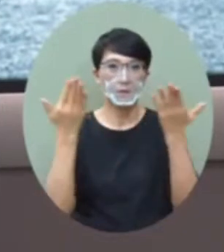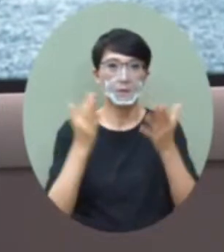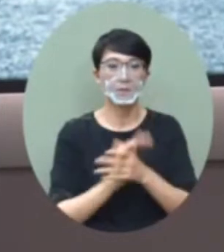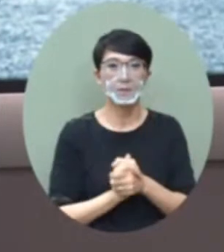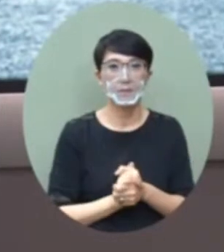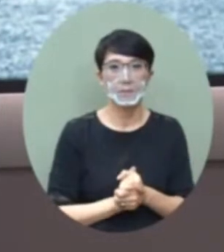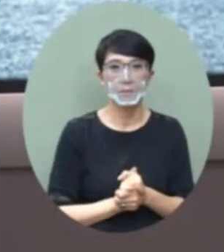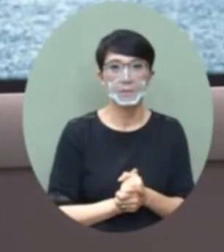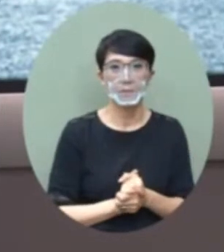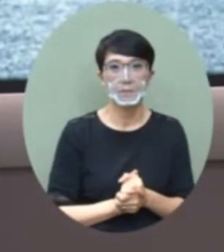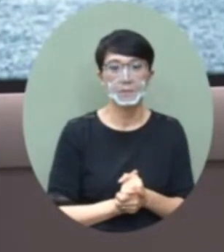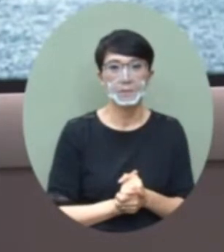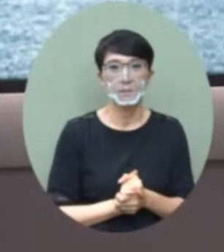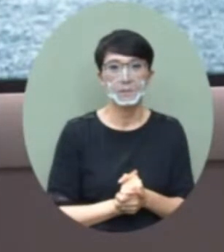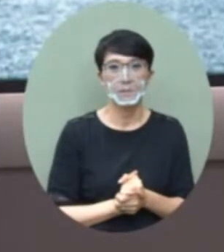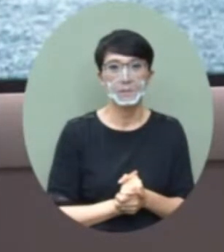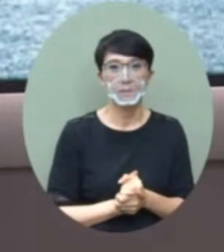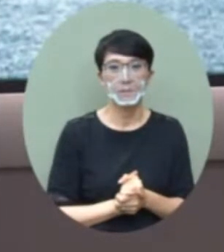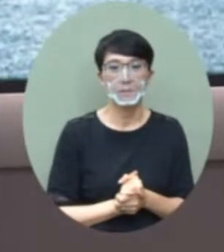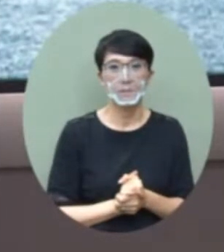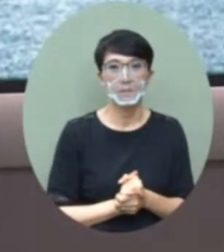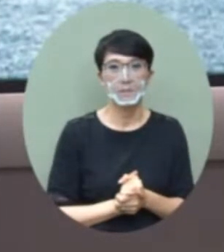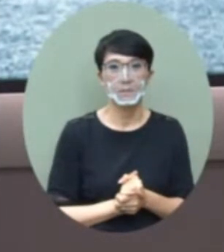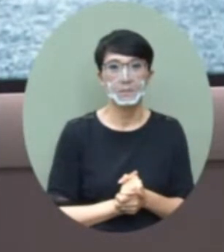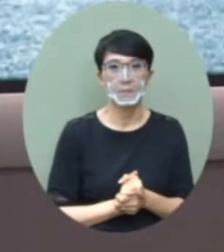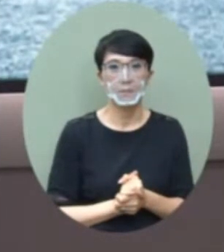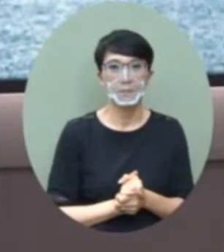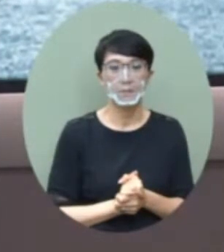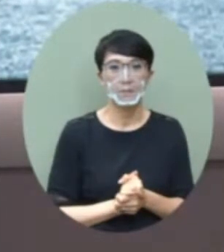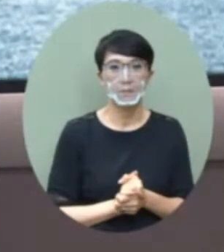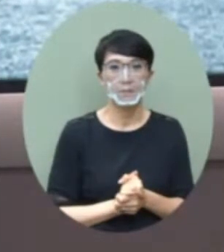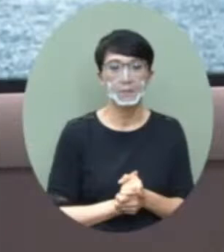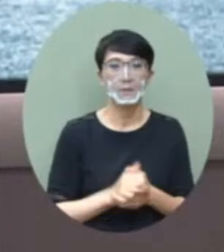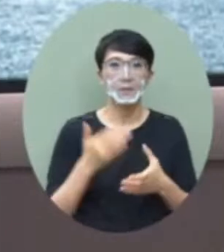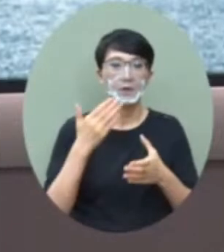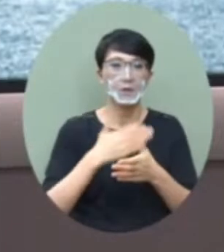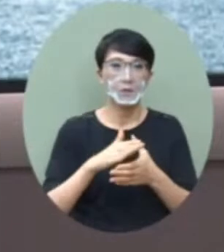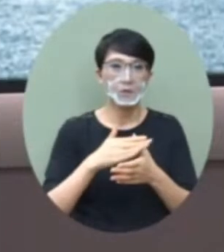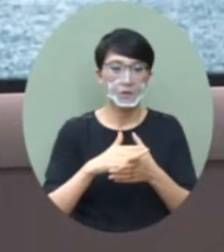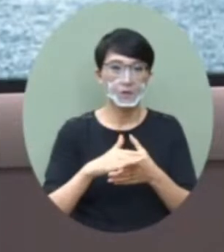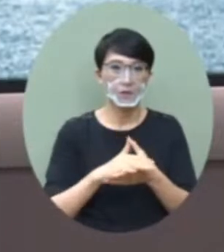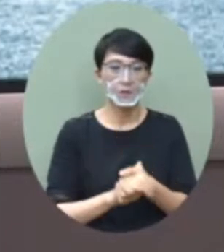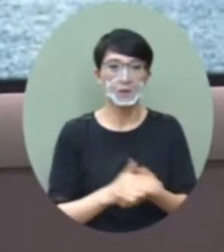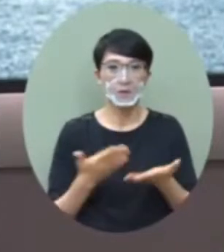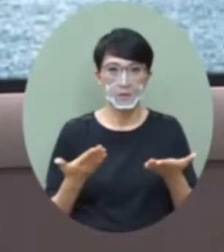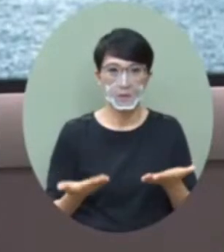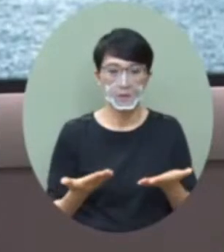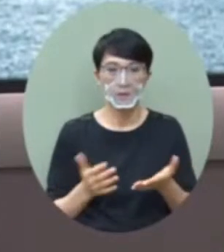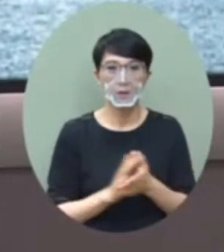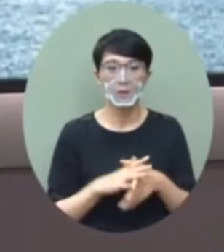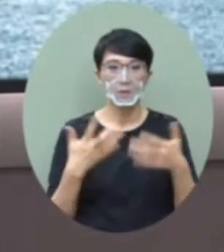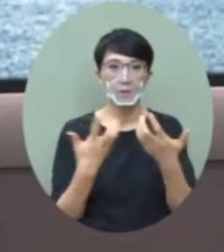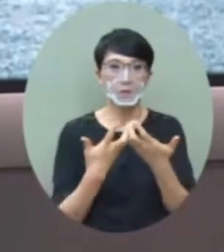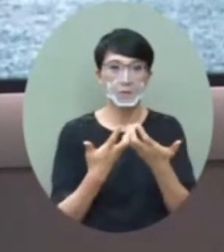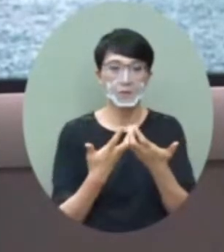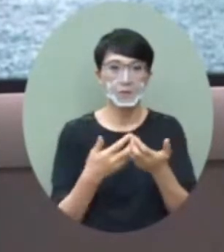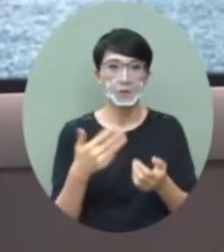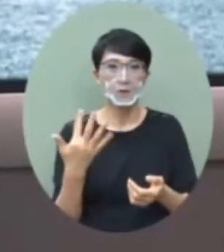home. Our doctors will prescribe the drug to the patients according to the clinical symptoms,